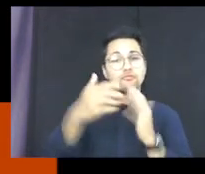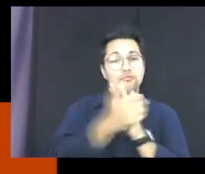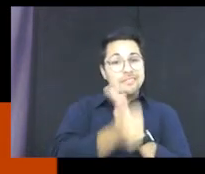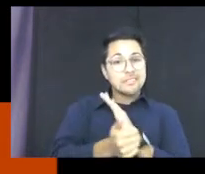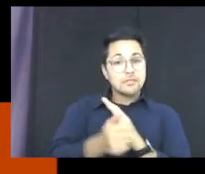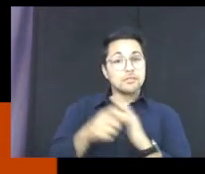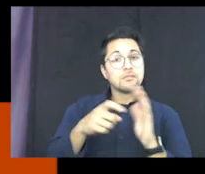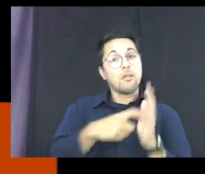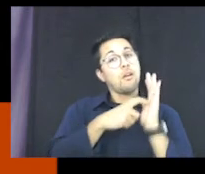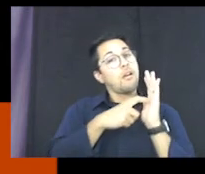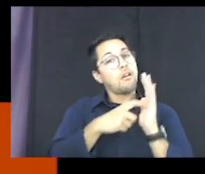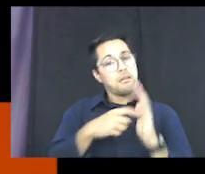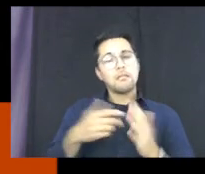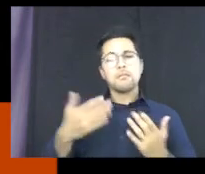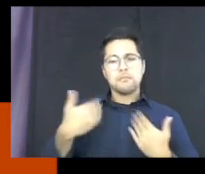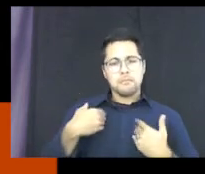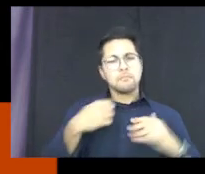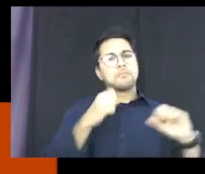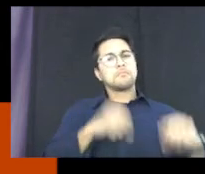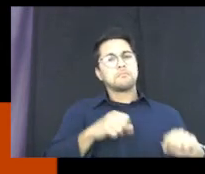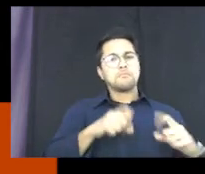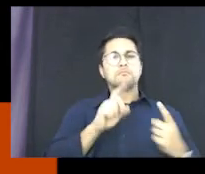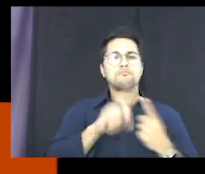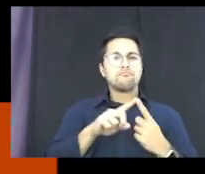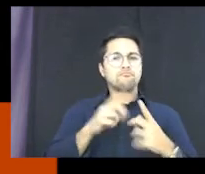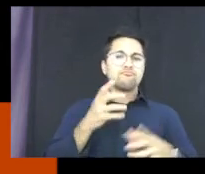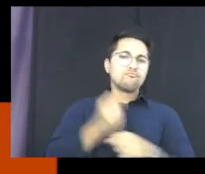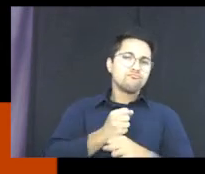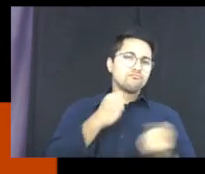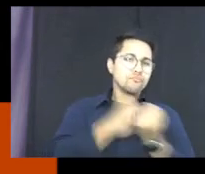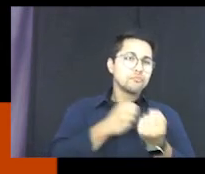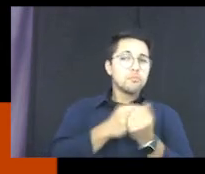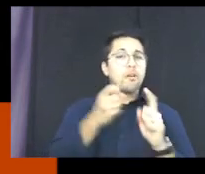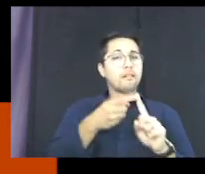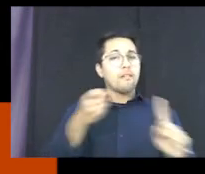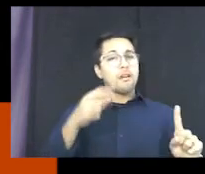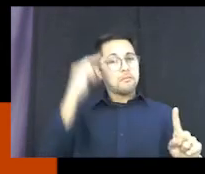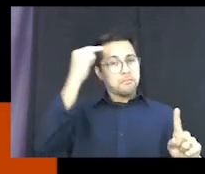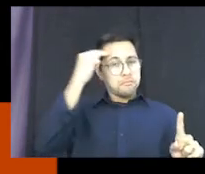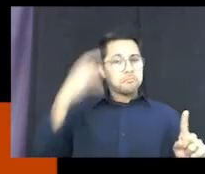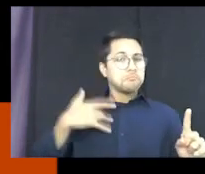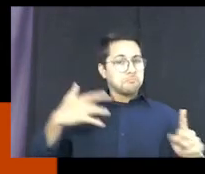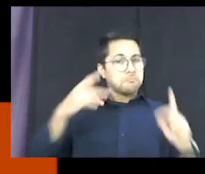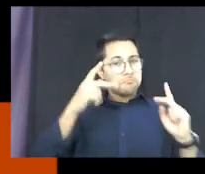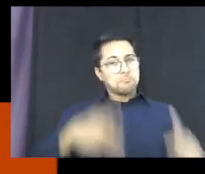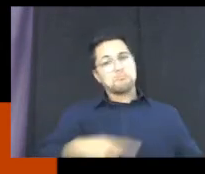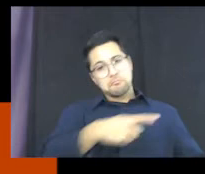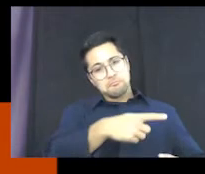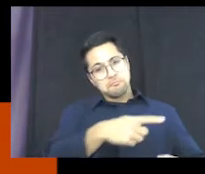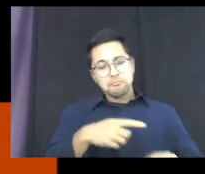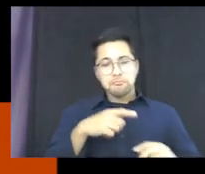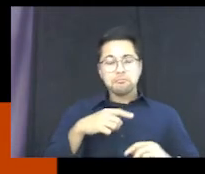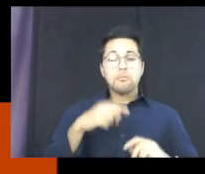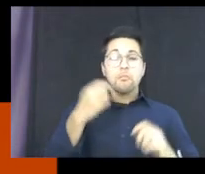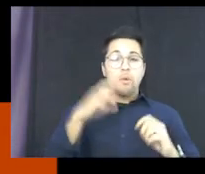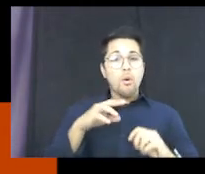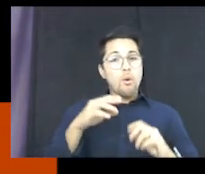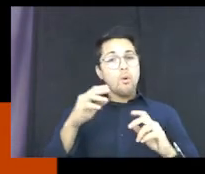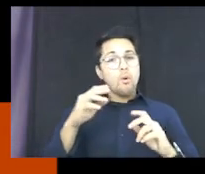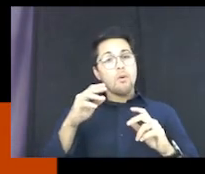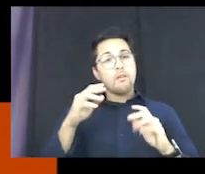so, have the ability to get support from the neurotypical facilitator or